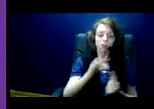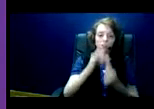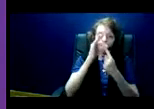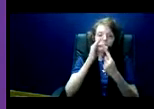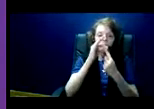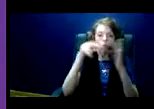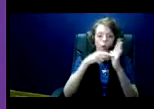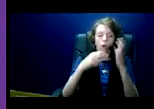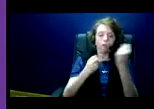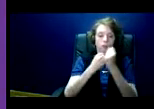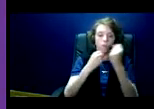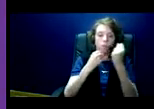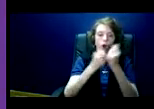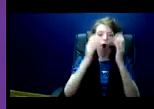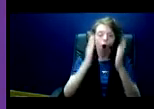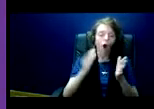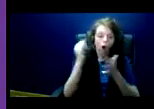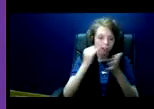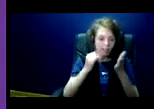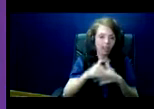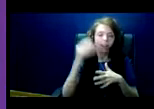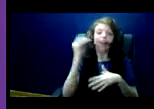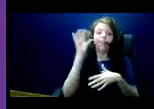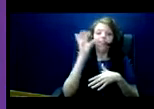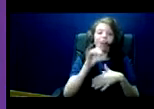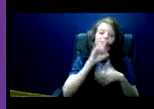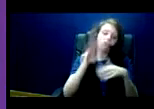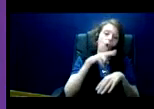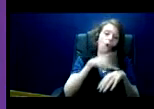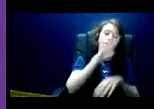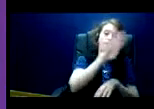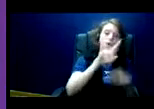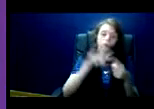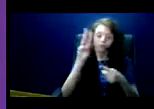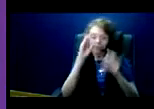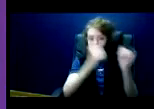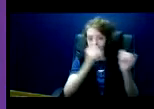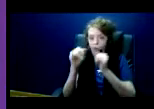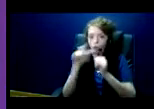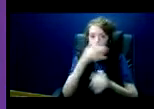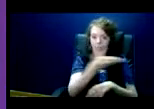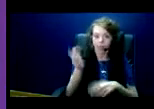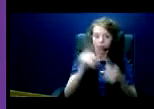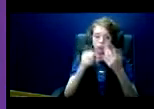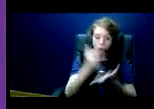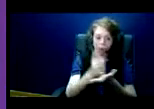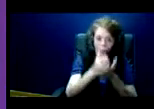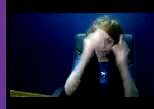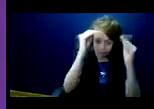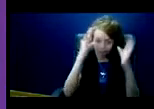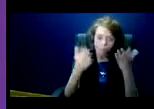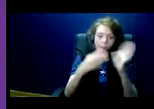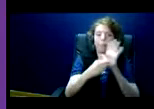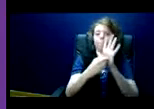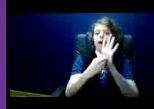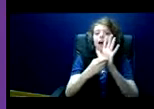supporting artists, very creative name, and that is typically 4 to 6 individuals who are there to assist the teaching artist. They might model activities, and